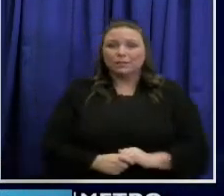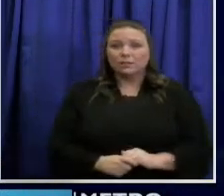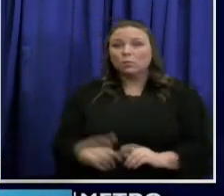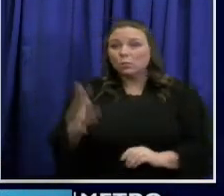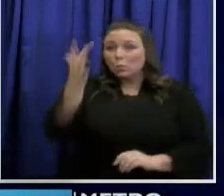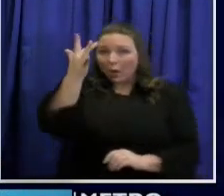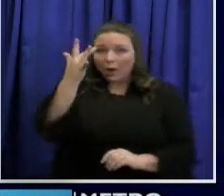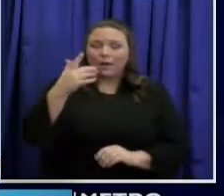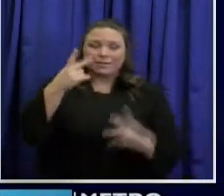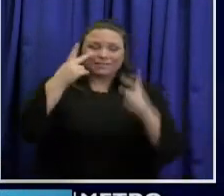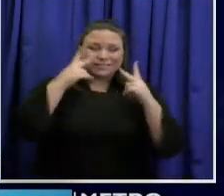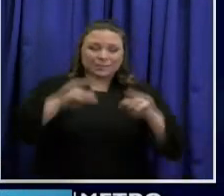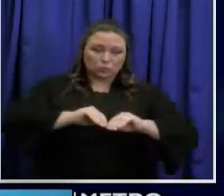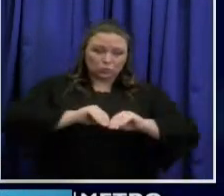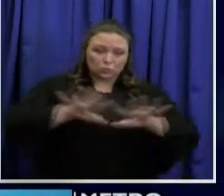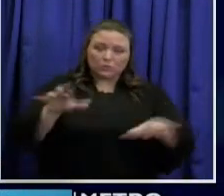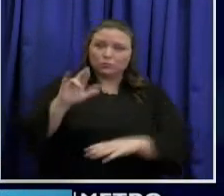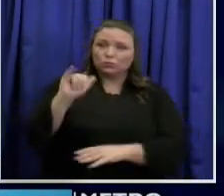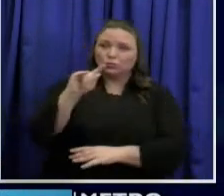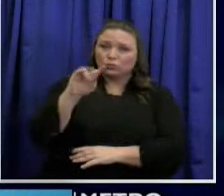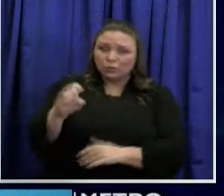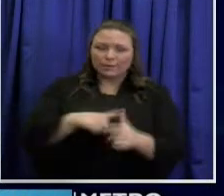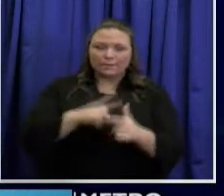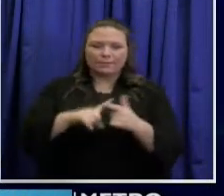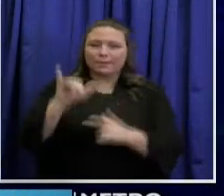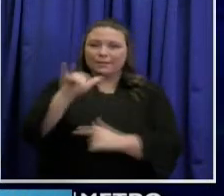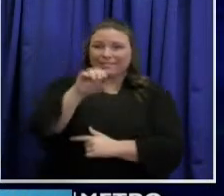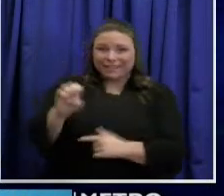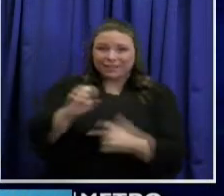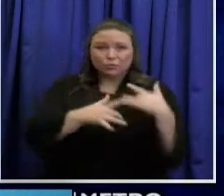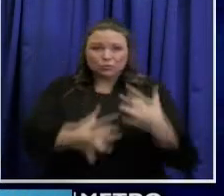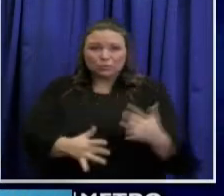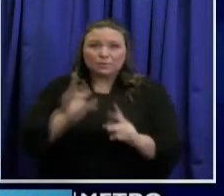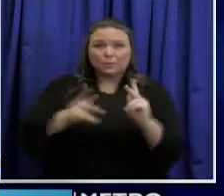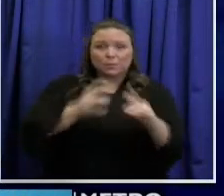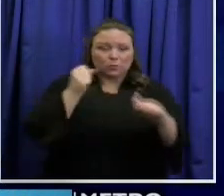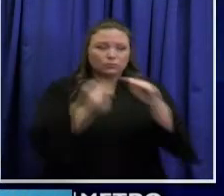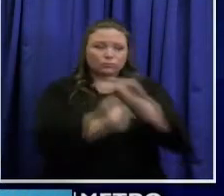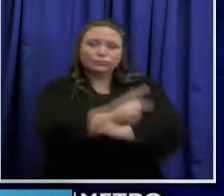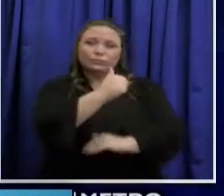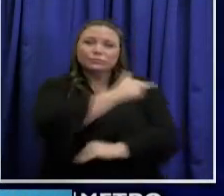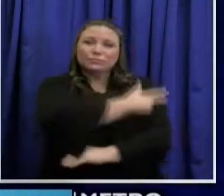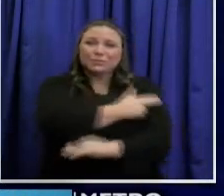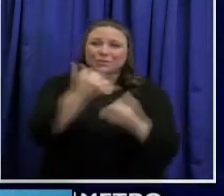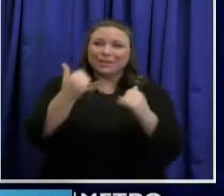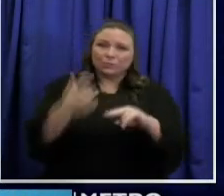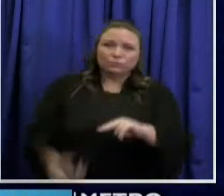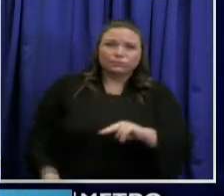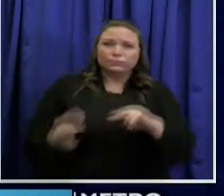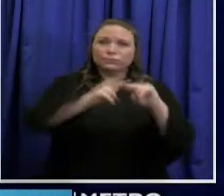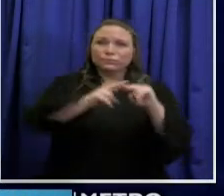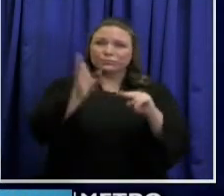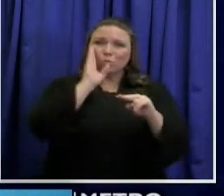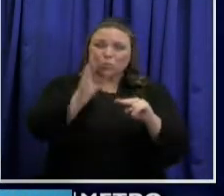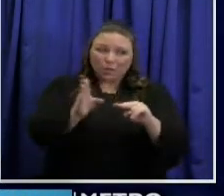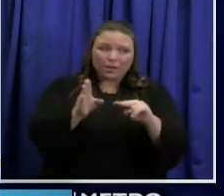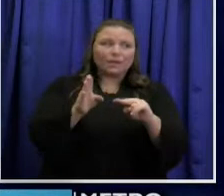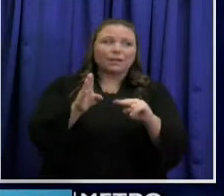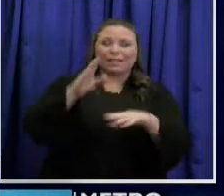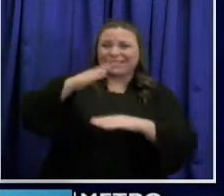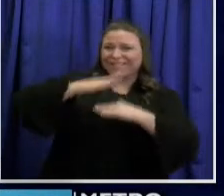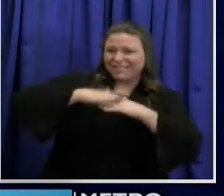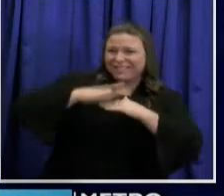Based on transmission rate and case trends, the number of people hospitalized with COVID-19 will likely increase, at least by another